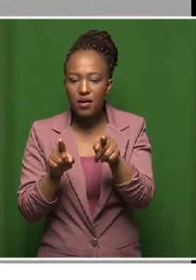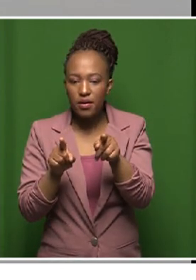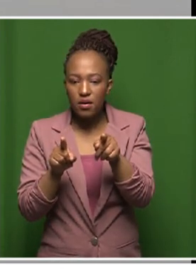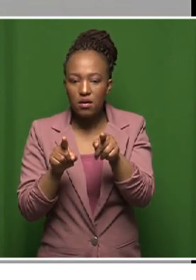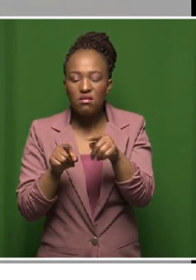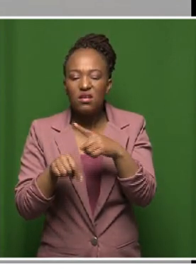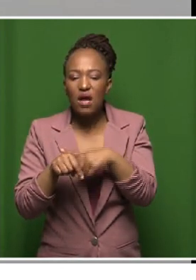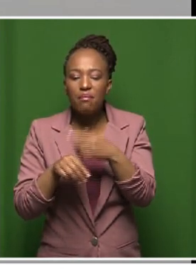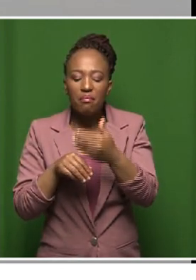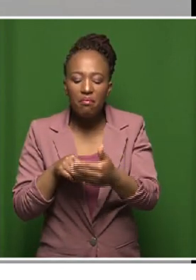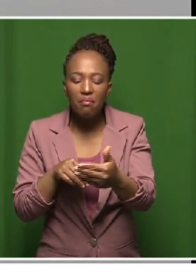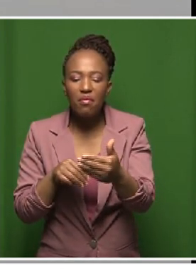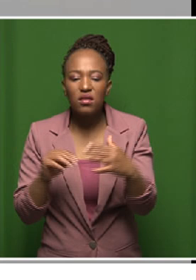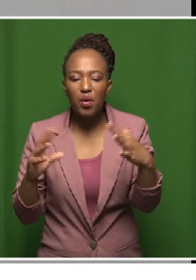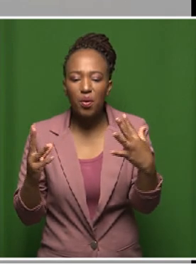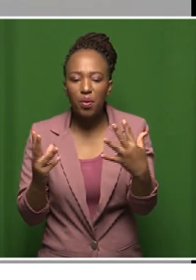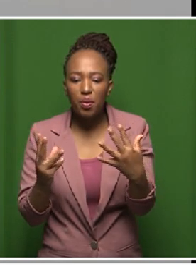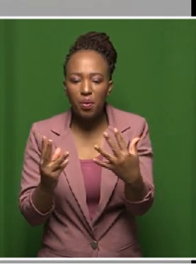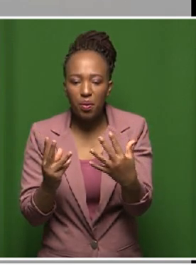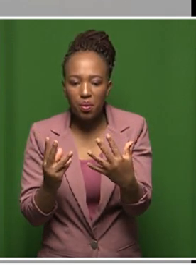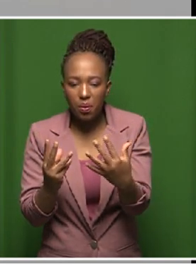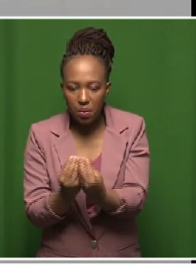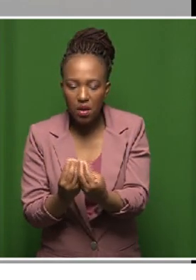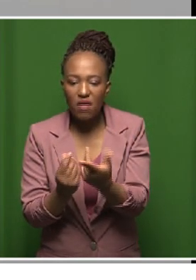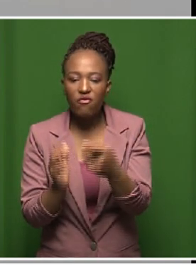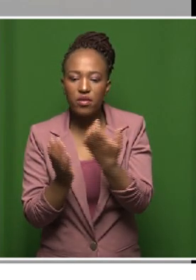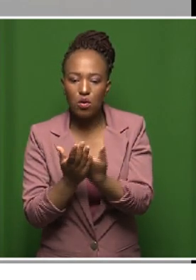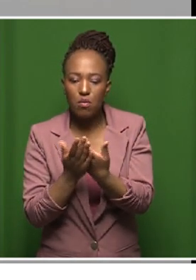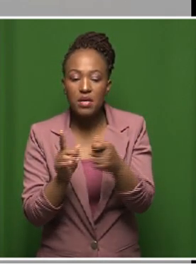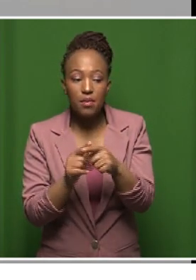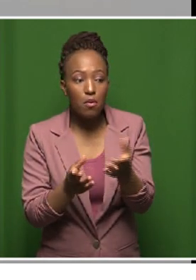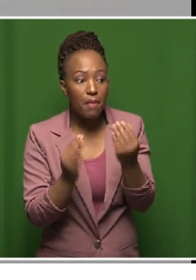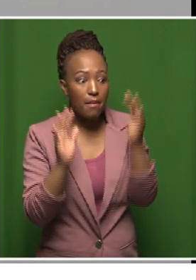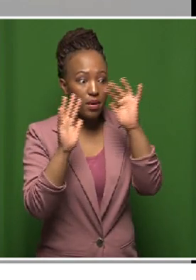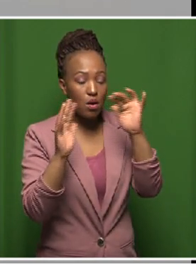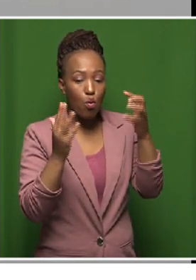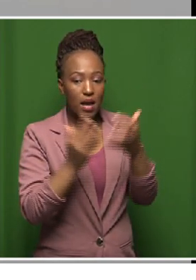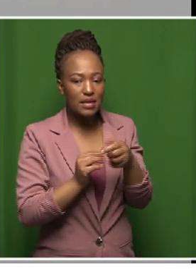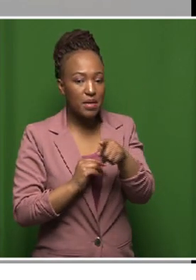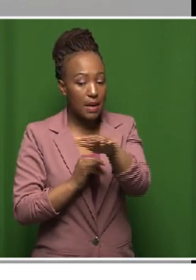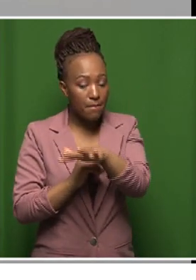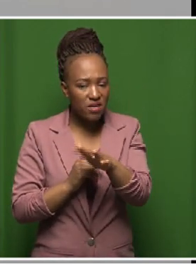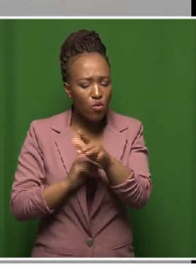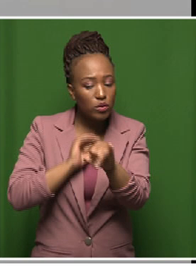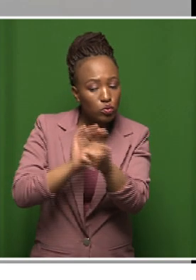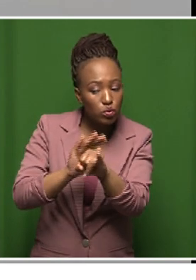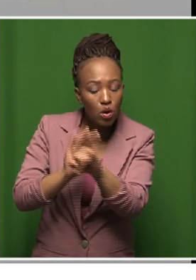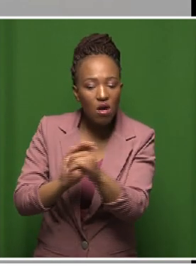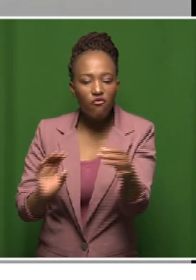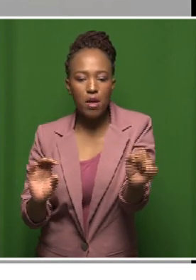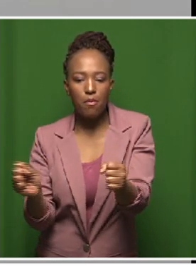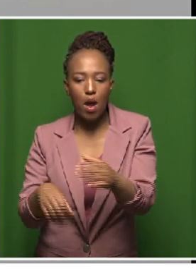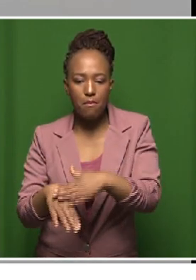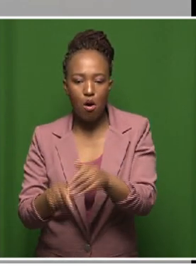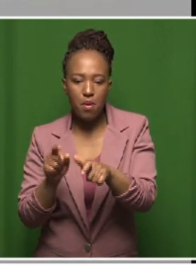over time getting smaller and smaller relative to the rest of the economy. We find it all over the world. So that's not a place to look for if you want to employ more people. If